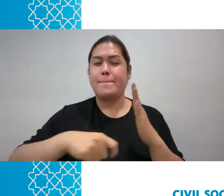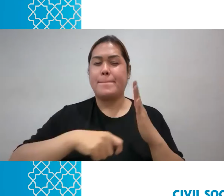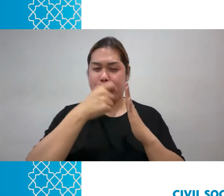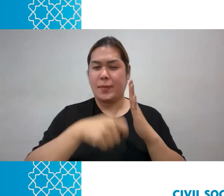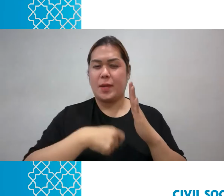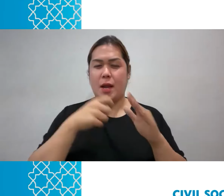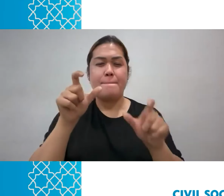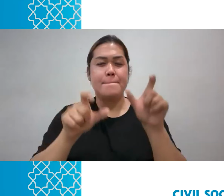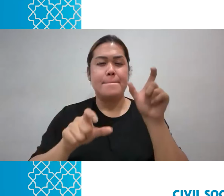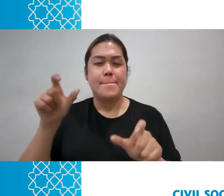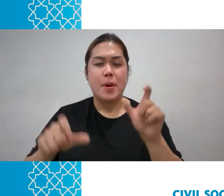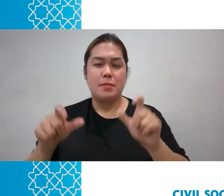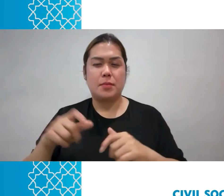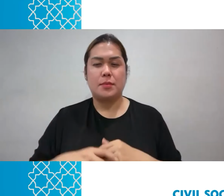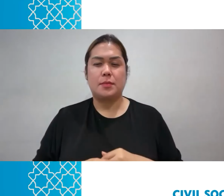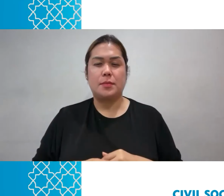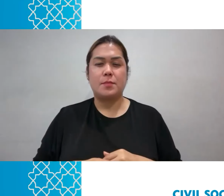How are we designing for